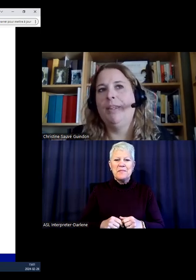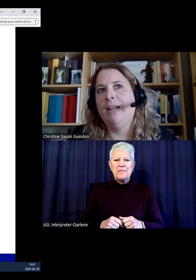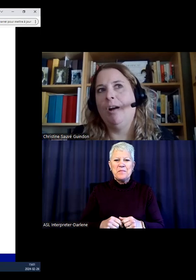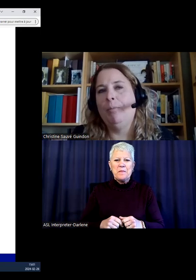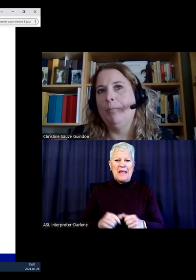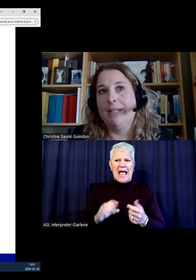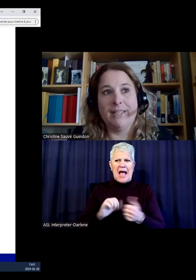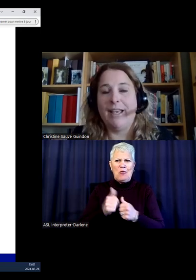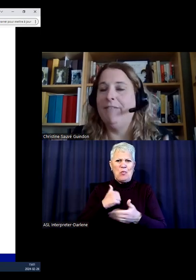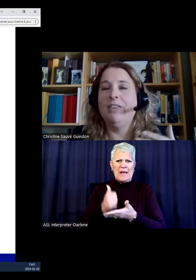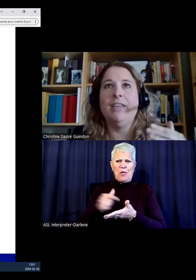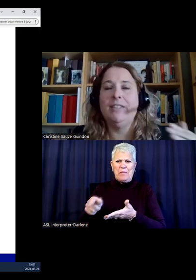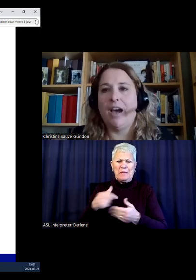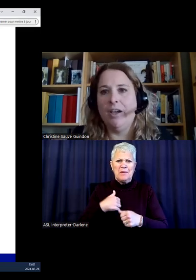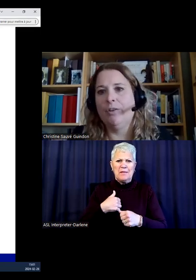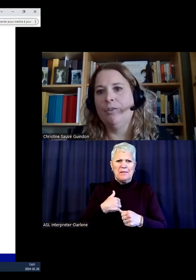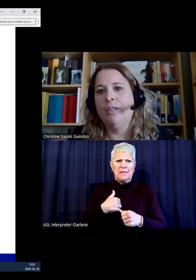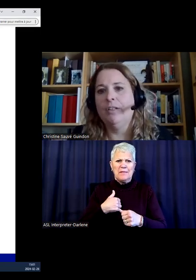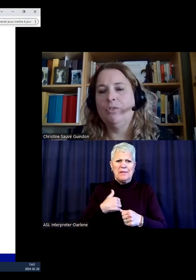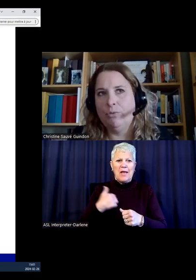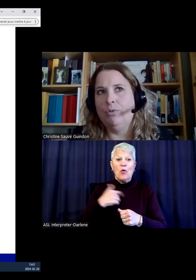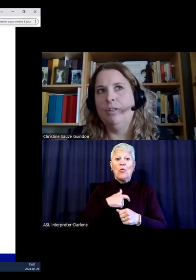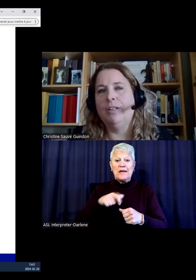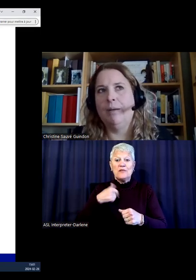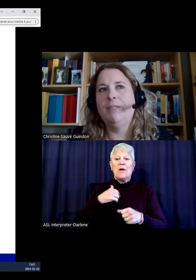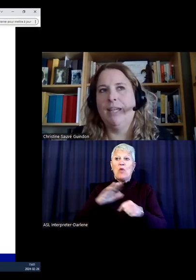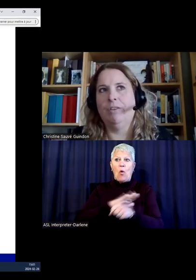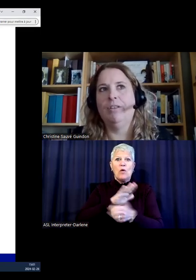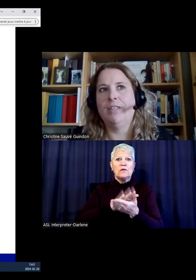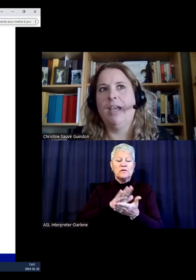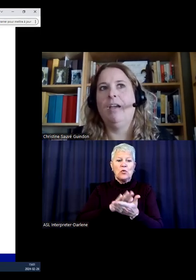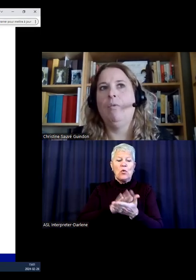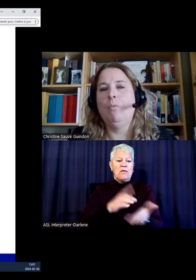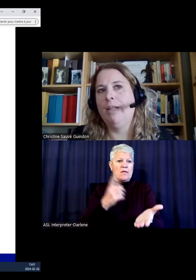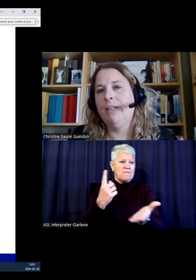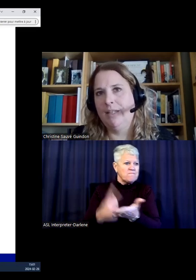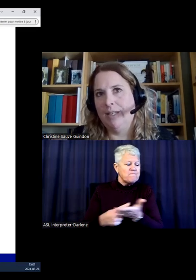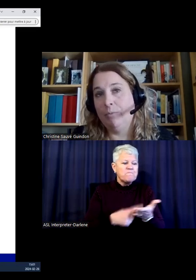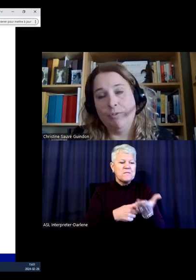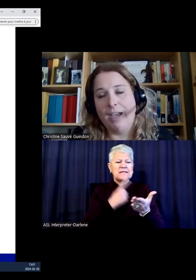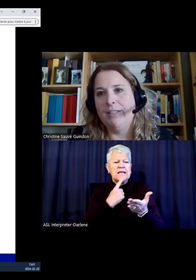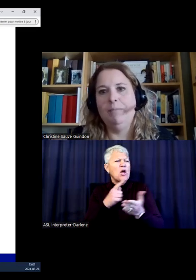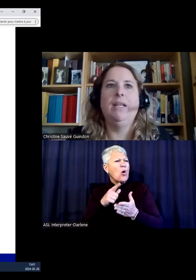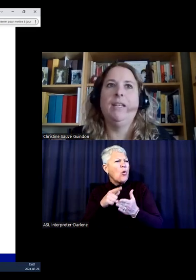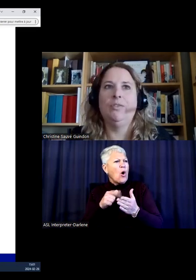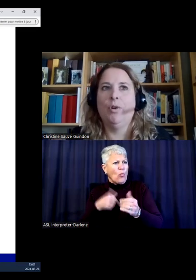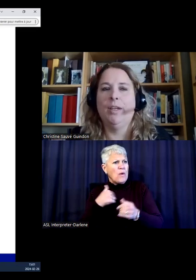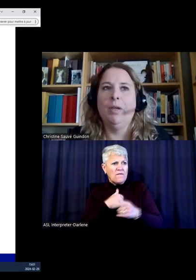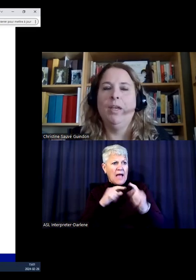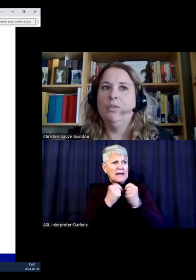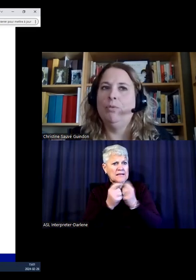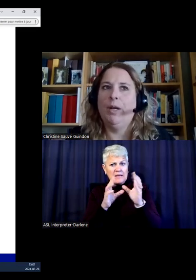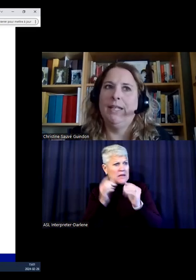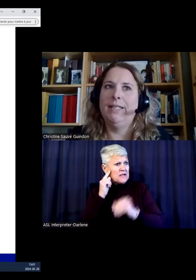how do we then help him? It's the having the entire school come together and say, what can Gideon, we've had team meetings for